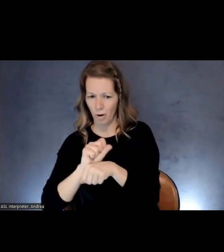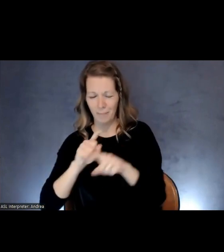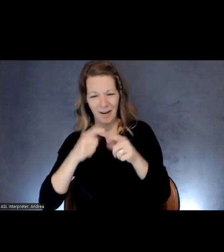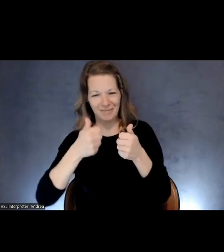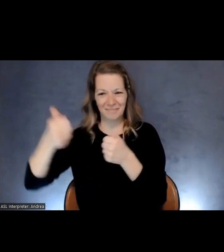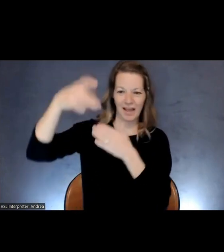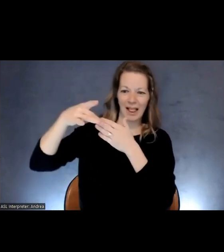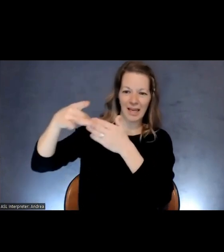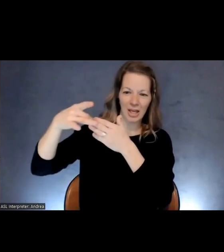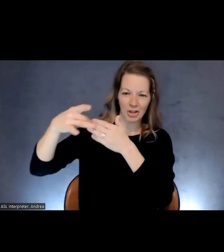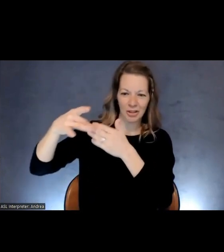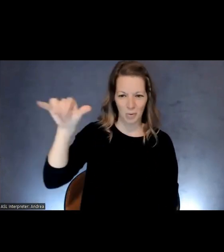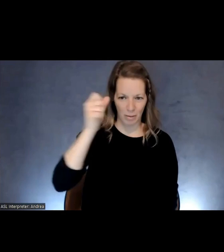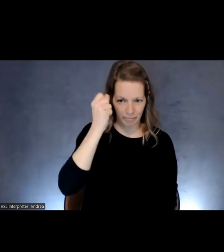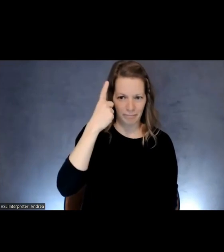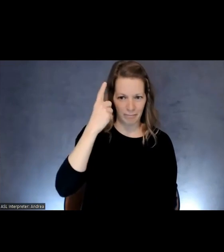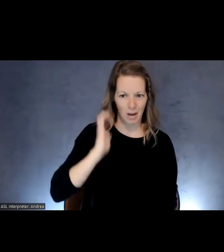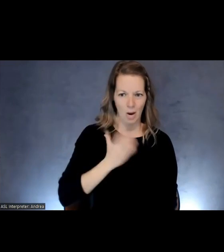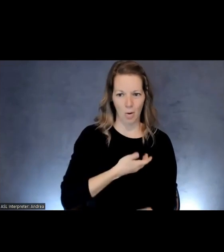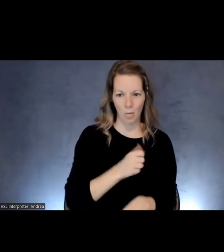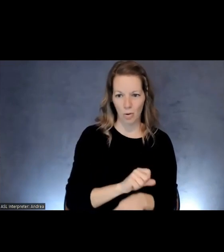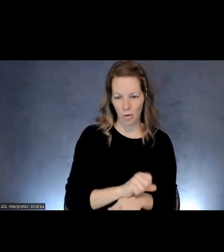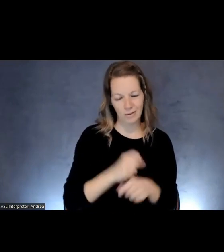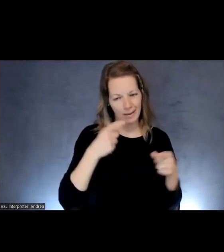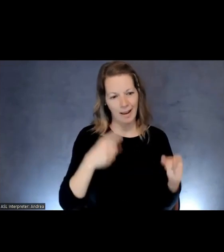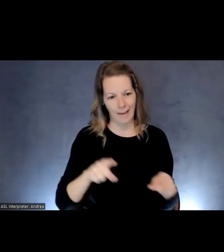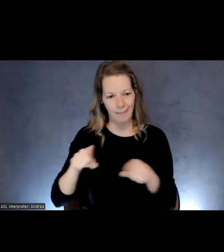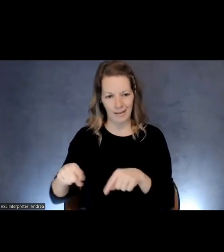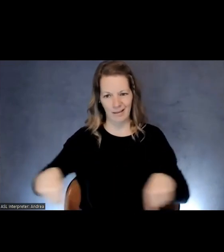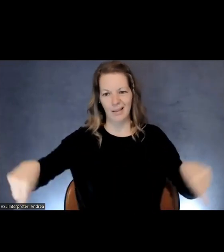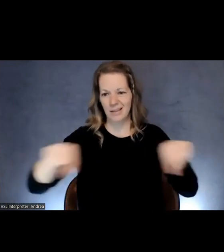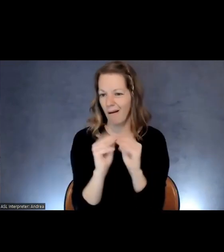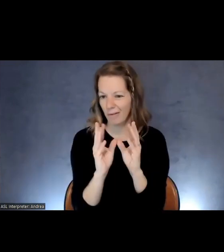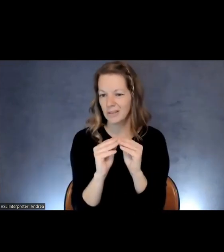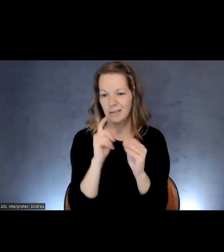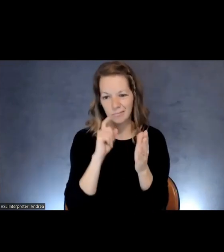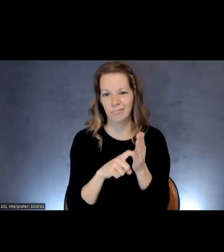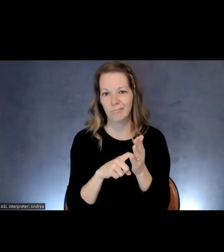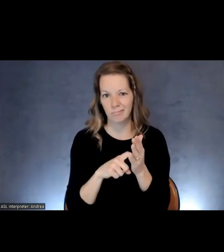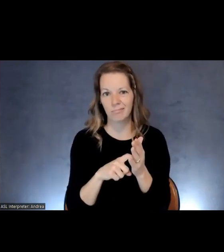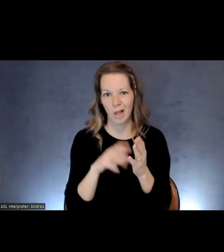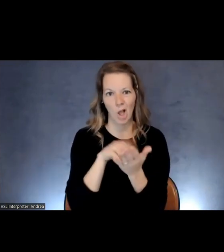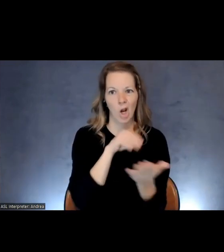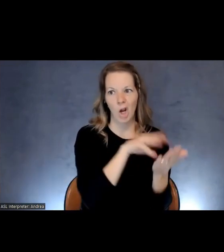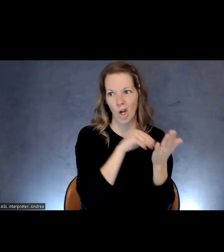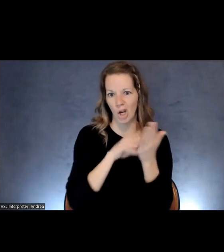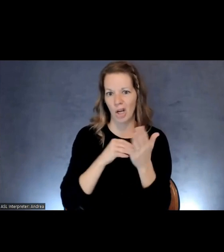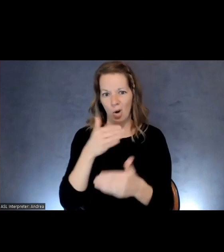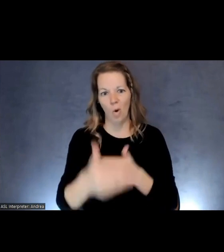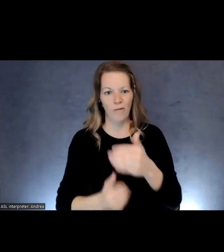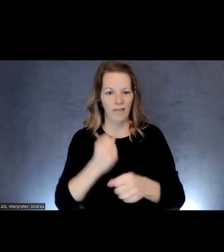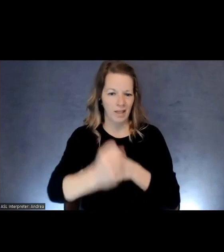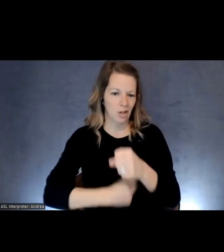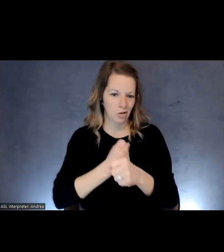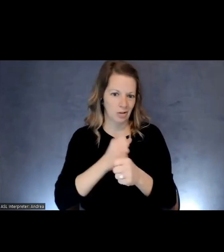level of leadership. And that's really what has been happening in this conference to me, and what has been happening as we are learning over these decades how to do the